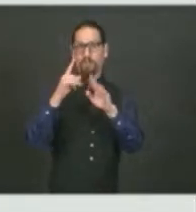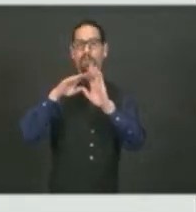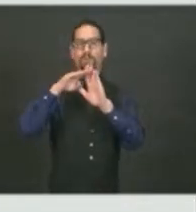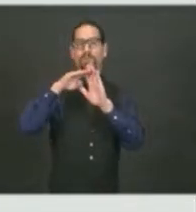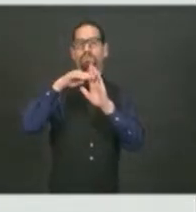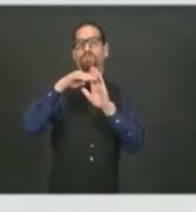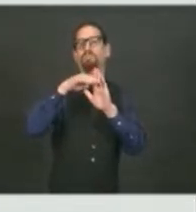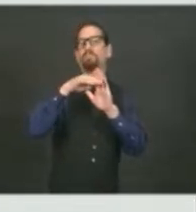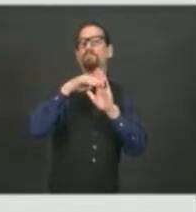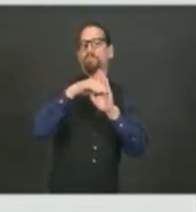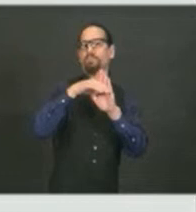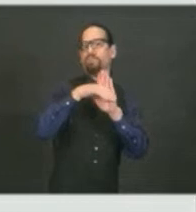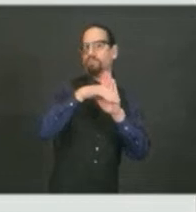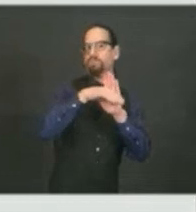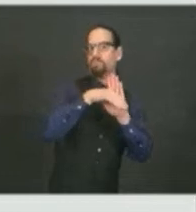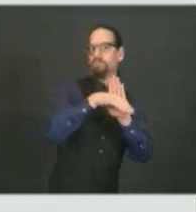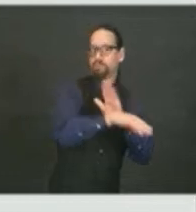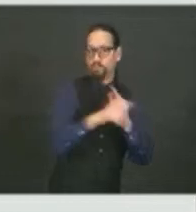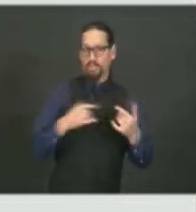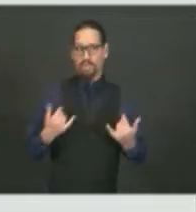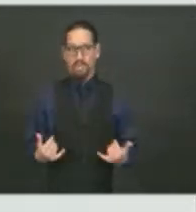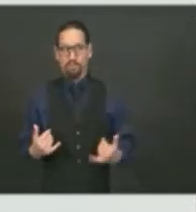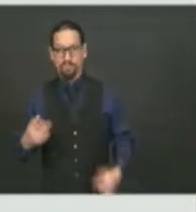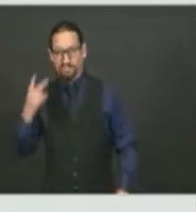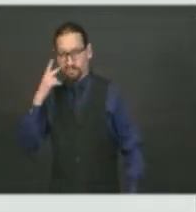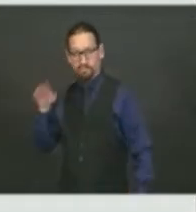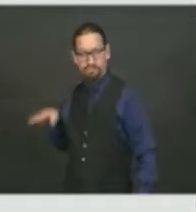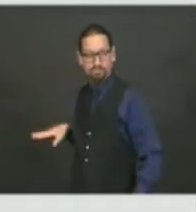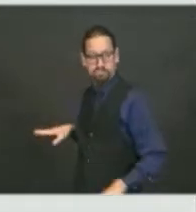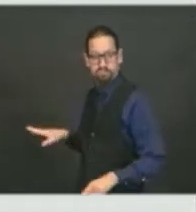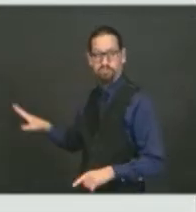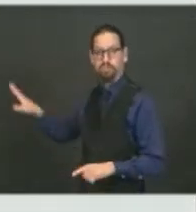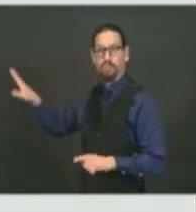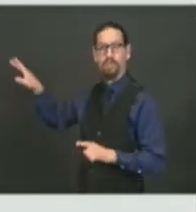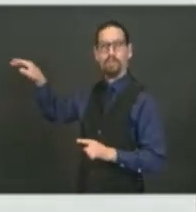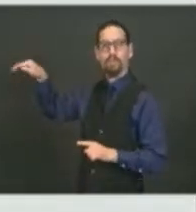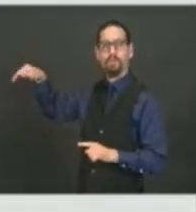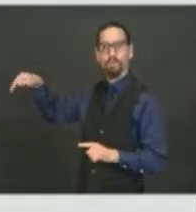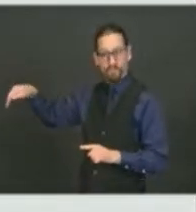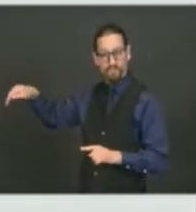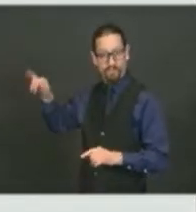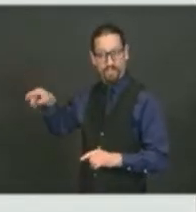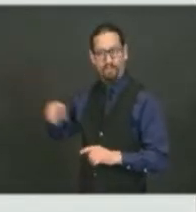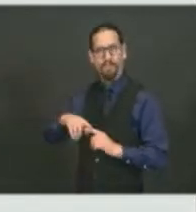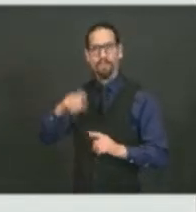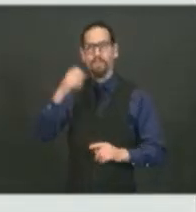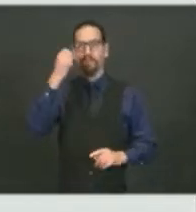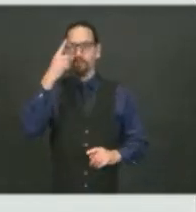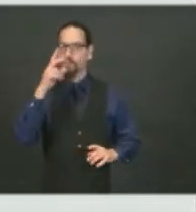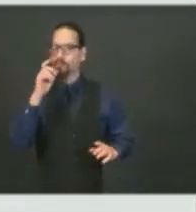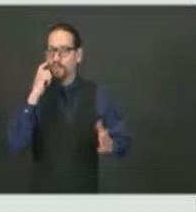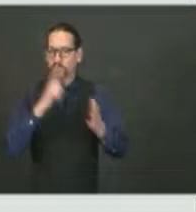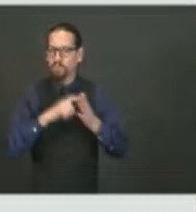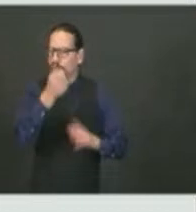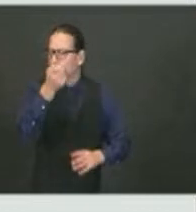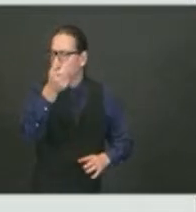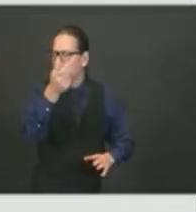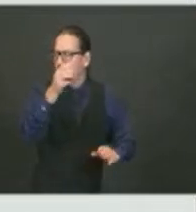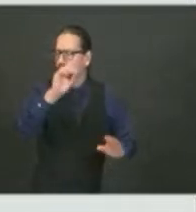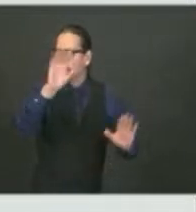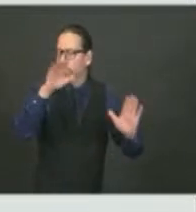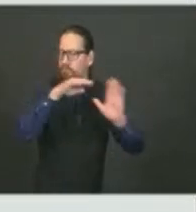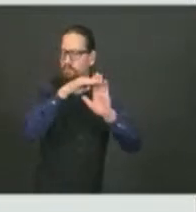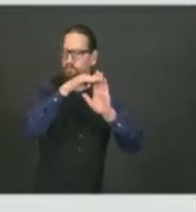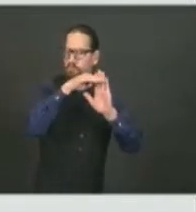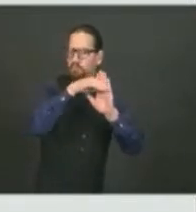ago, we had started to see a slight decrease in percent positivity, and I said I was hopeful at that